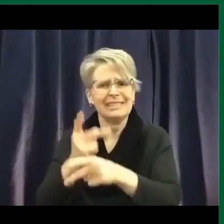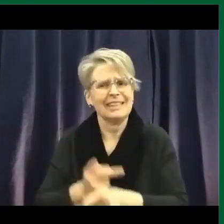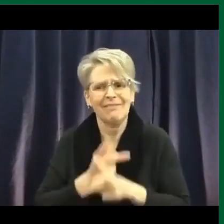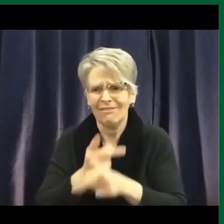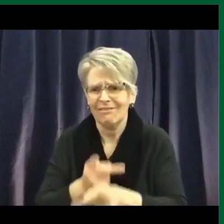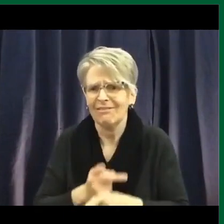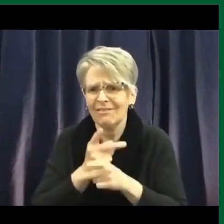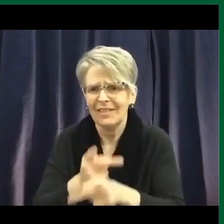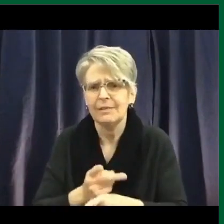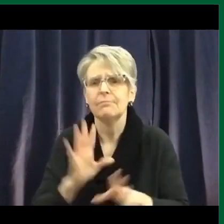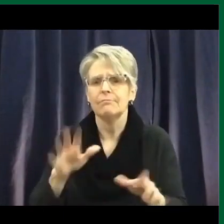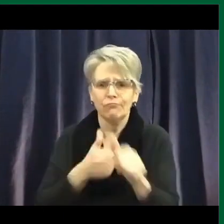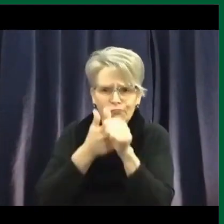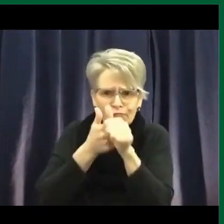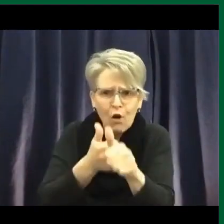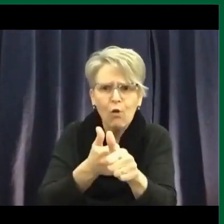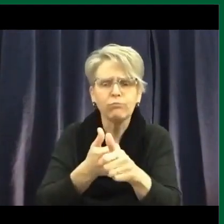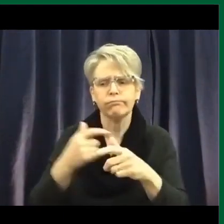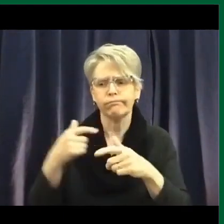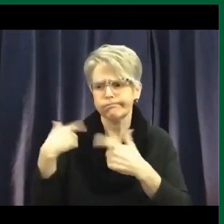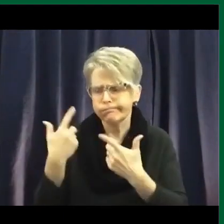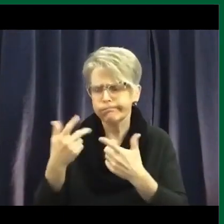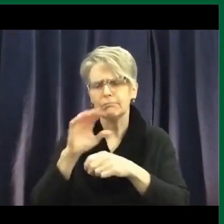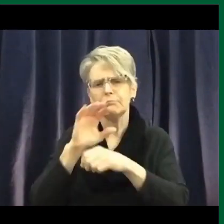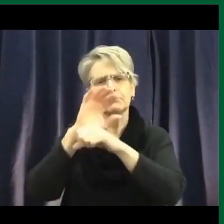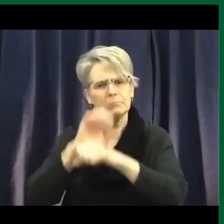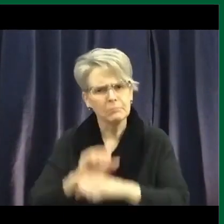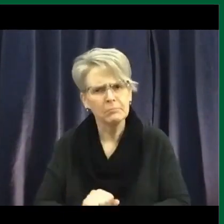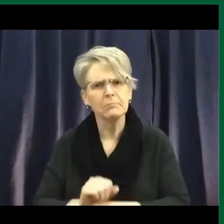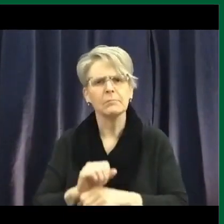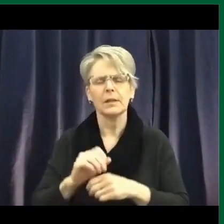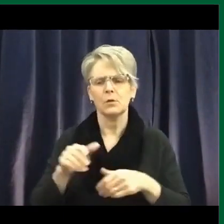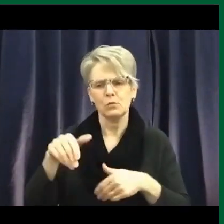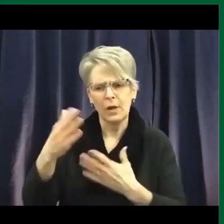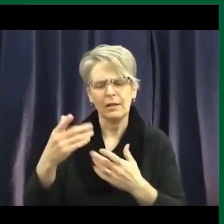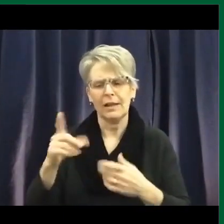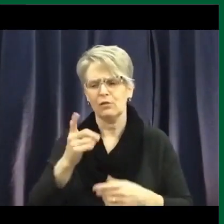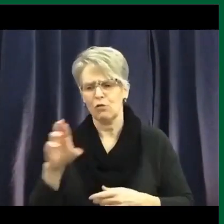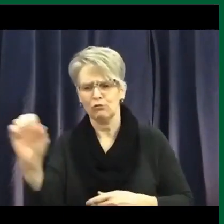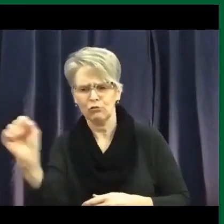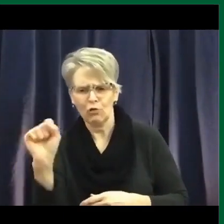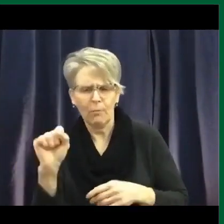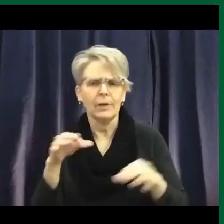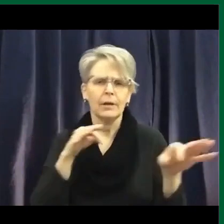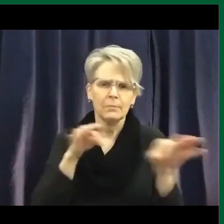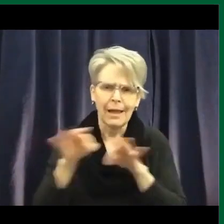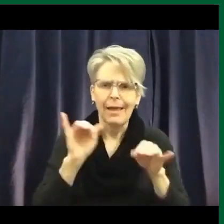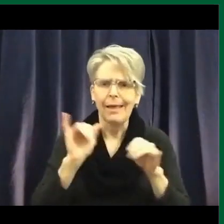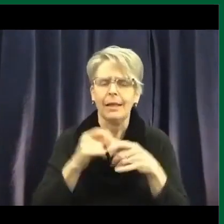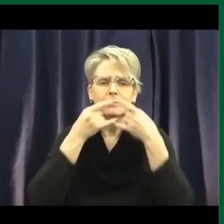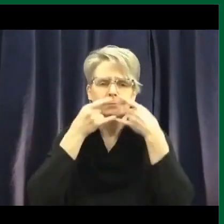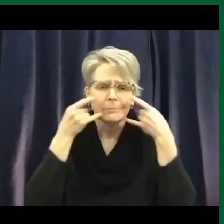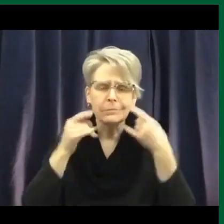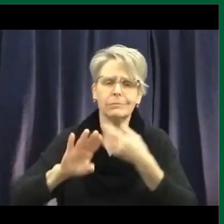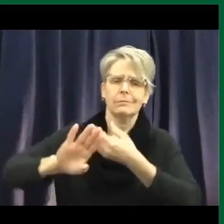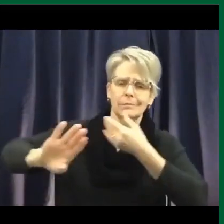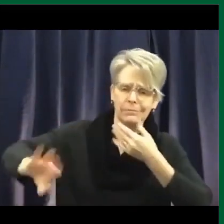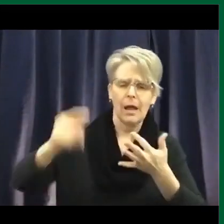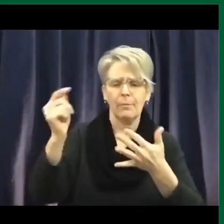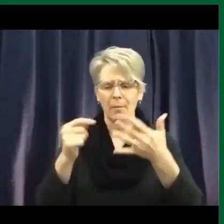continue to follow all of the practices that have been put in place and recommended by Dr. Shahab that have protected Saskatchewan people so